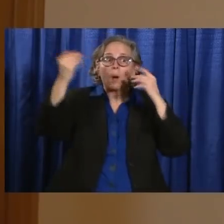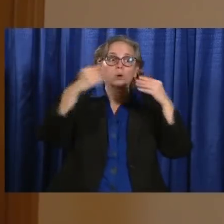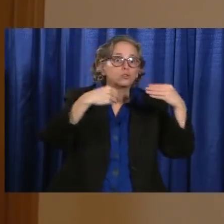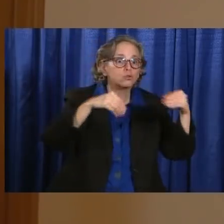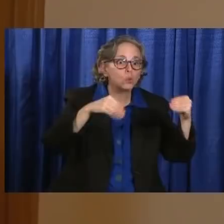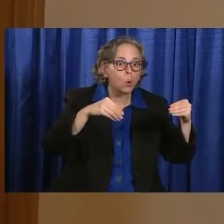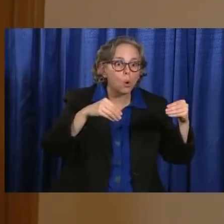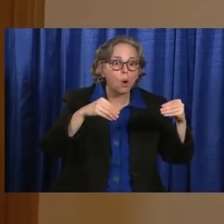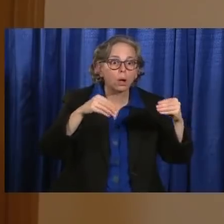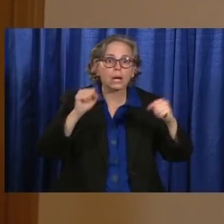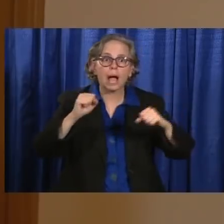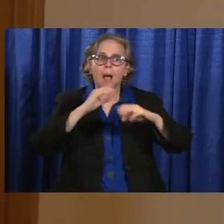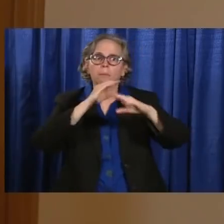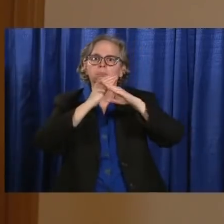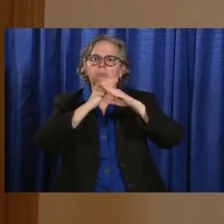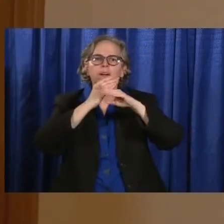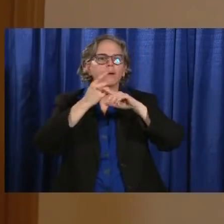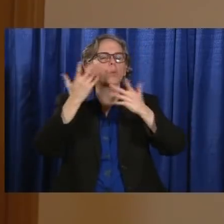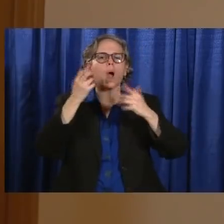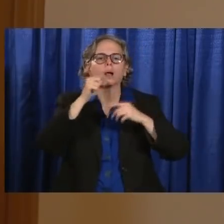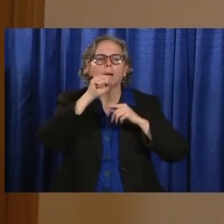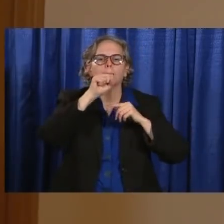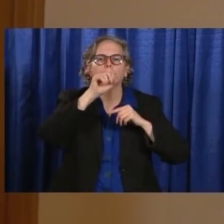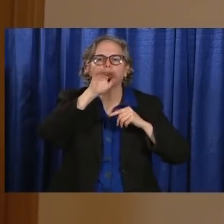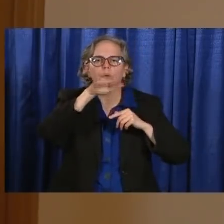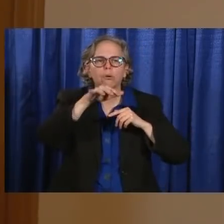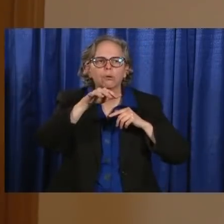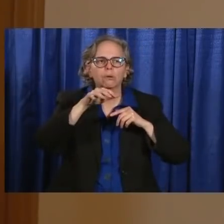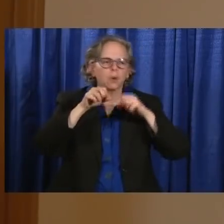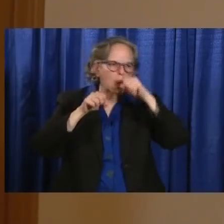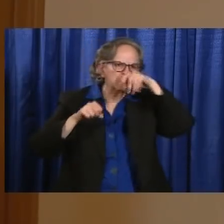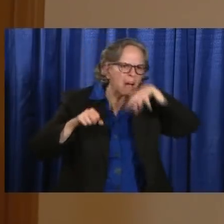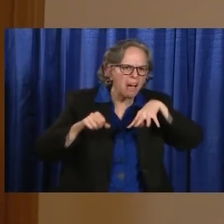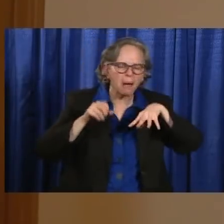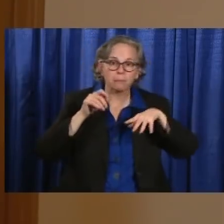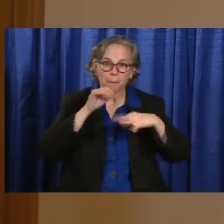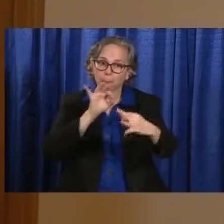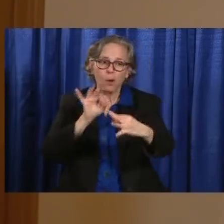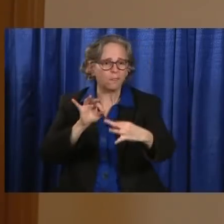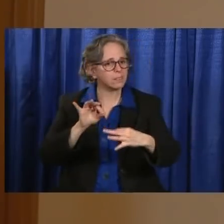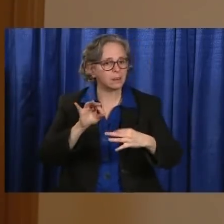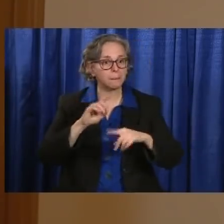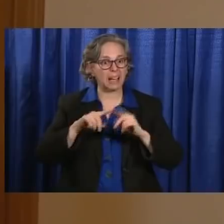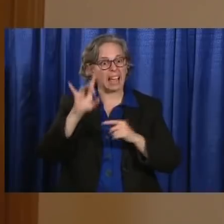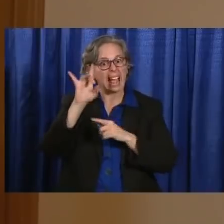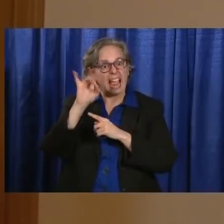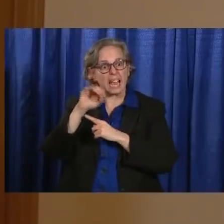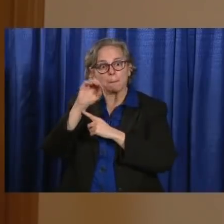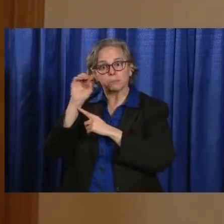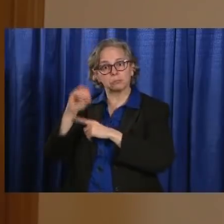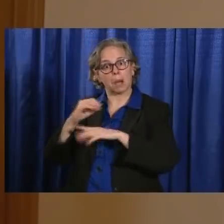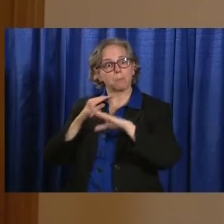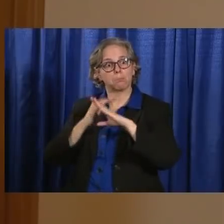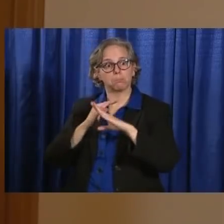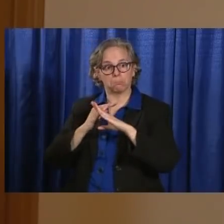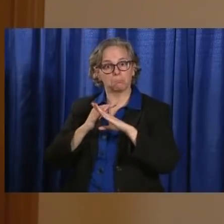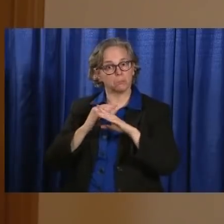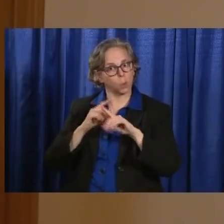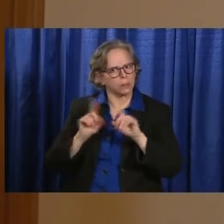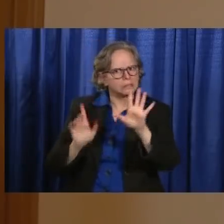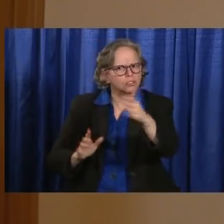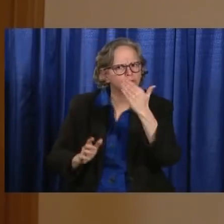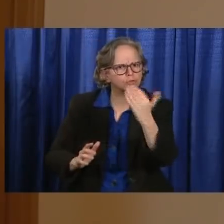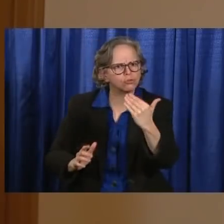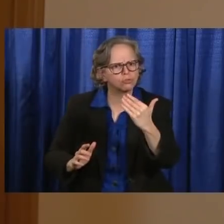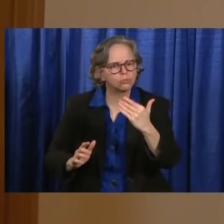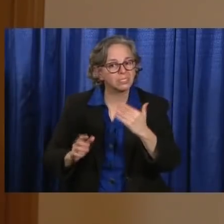other people. Again, it's not 100%. It's about 80% effective, but that 80%, like our Swiss cheese layers of